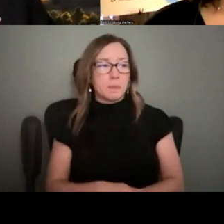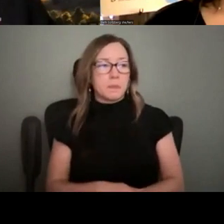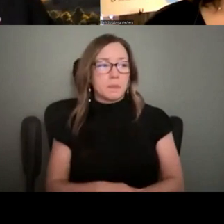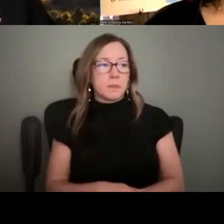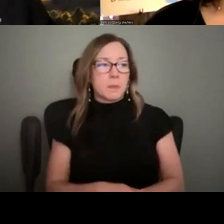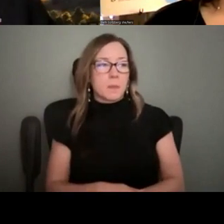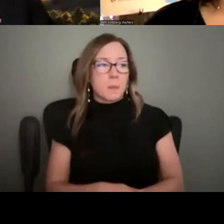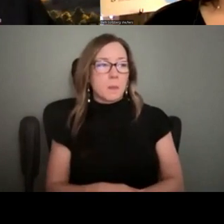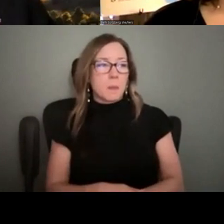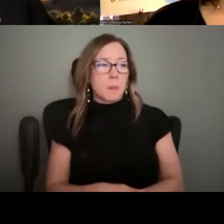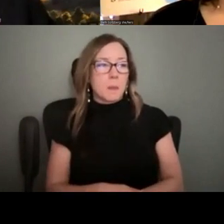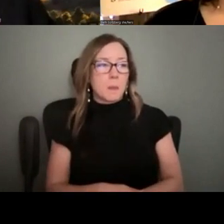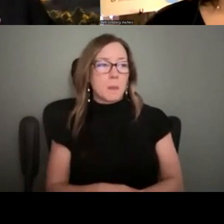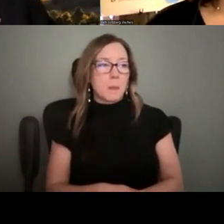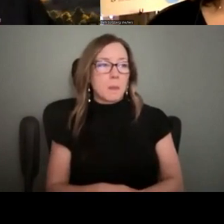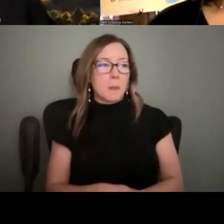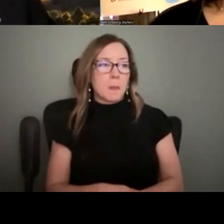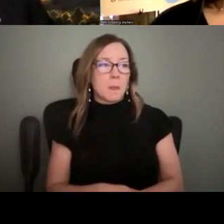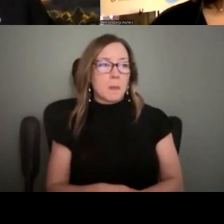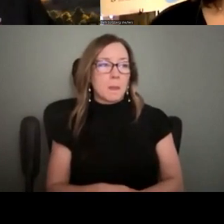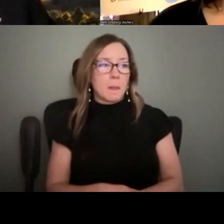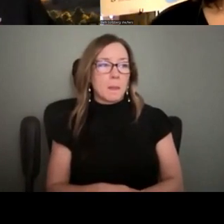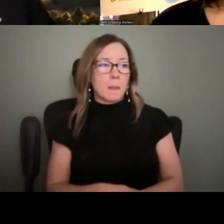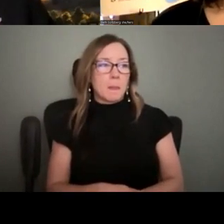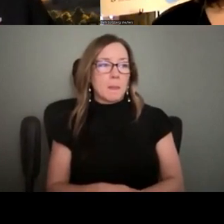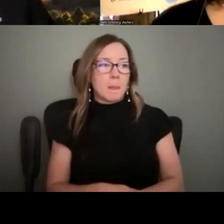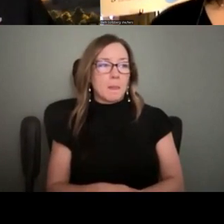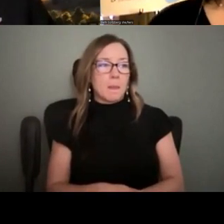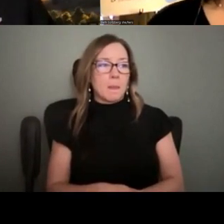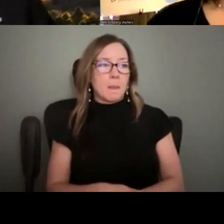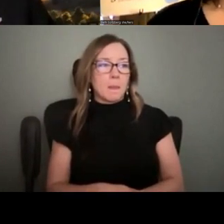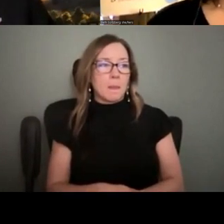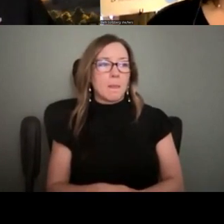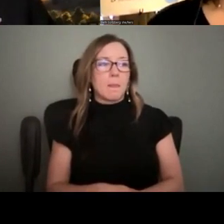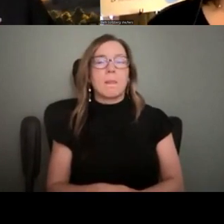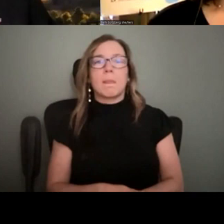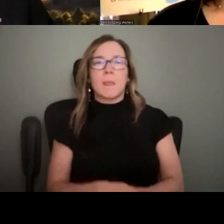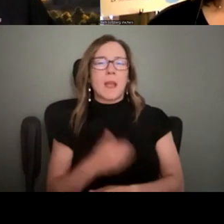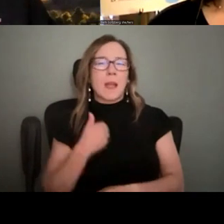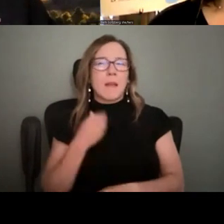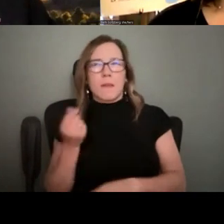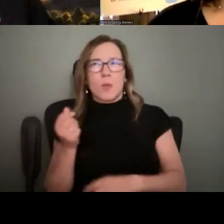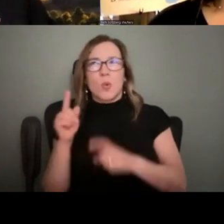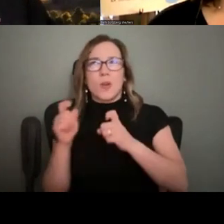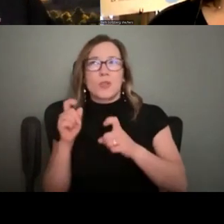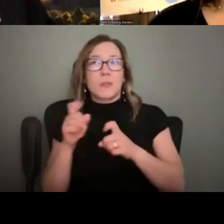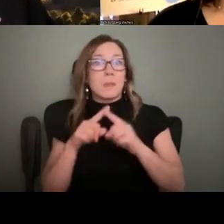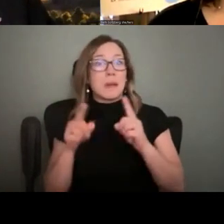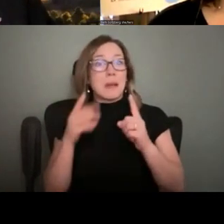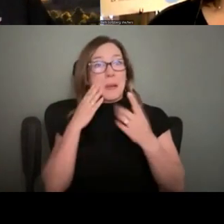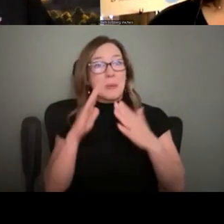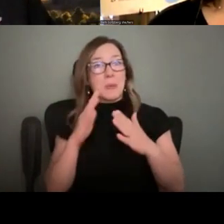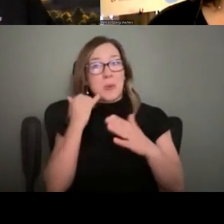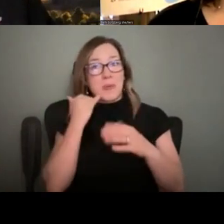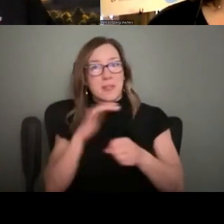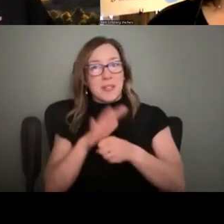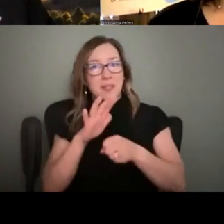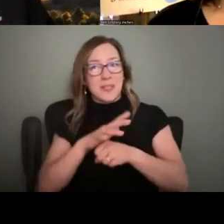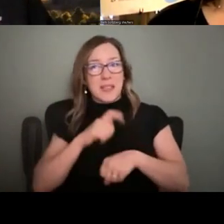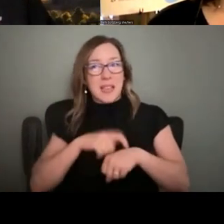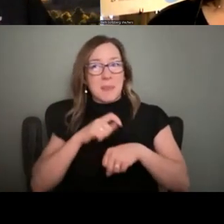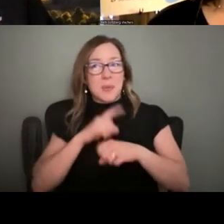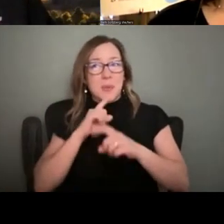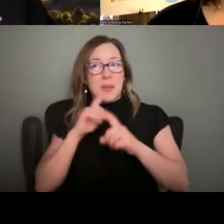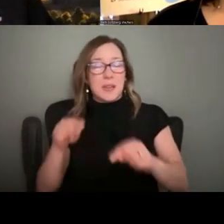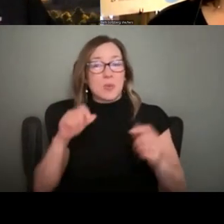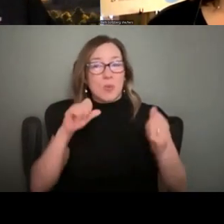Right, thank you. So we still have quite a few questions in here, but I don't know that we're going to be able to get to all of them. So one